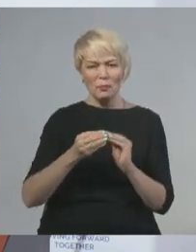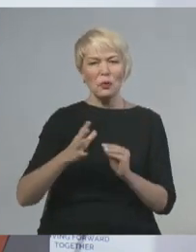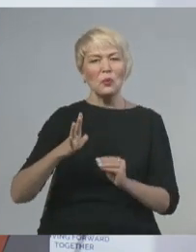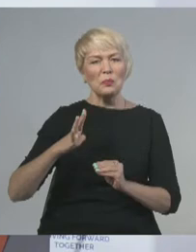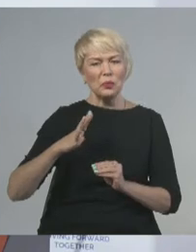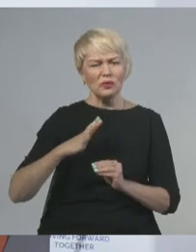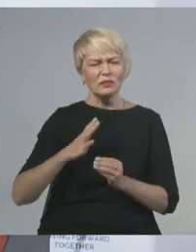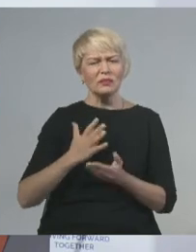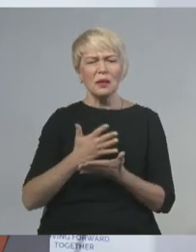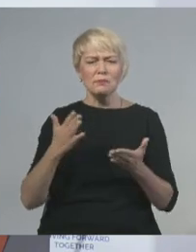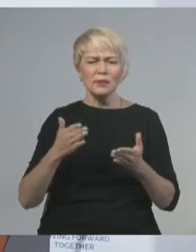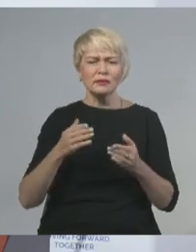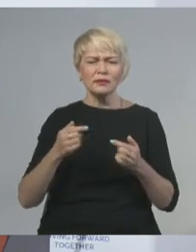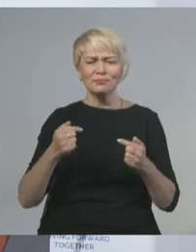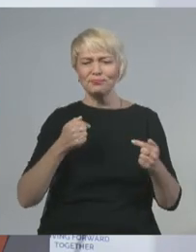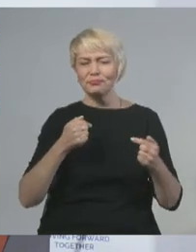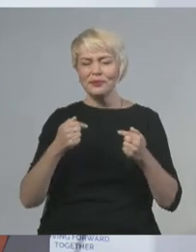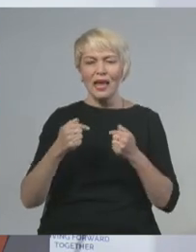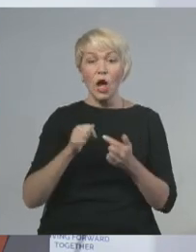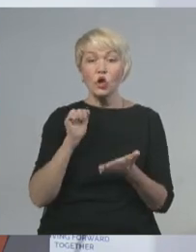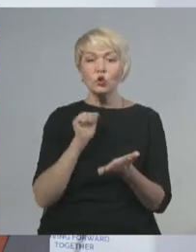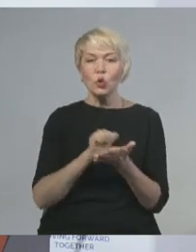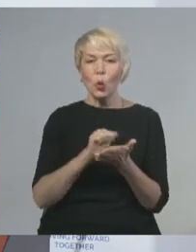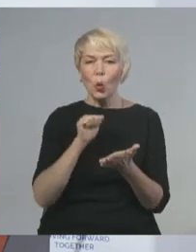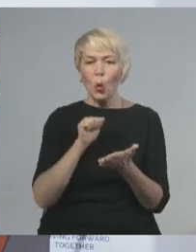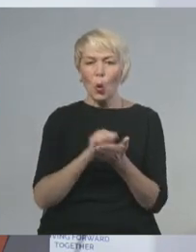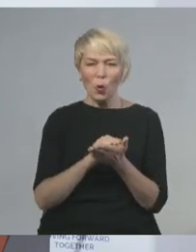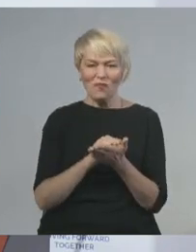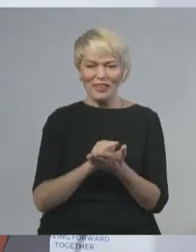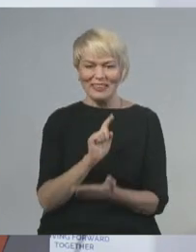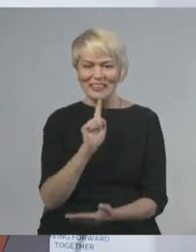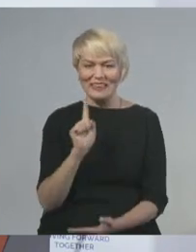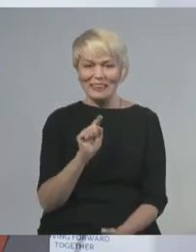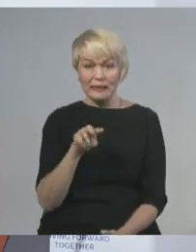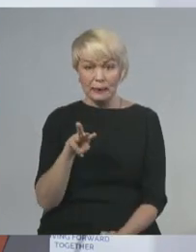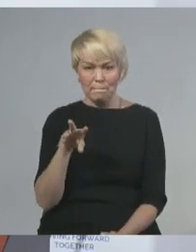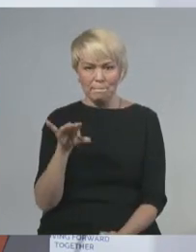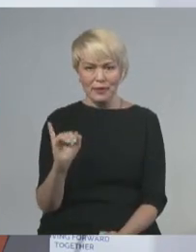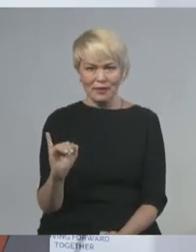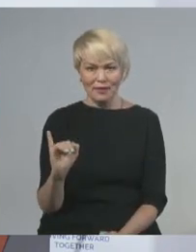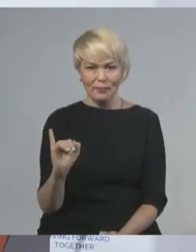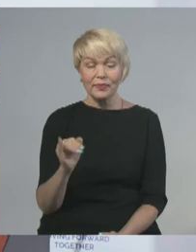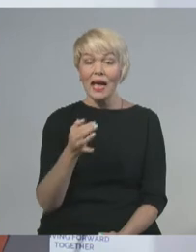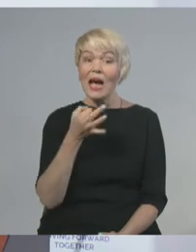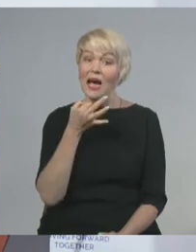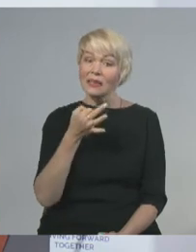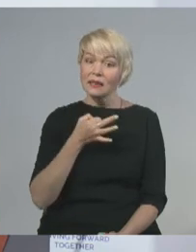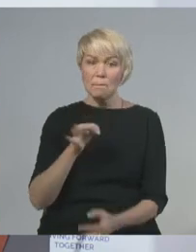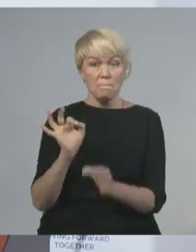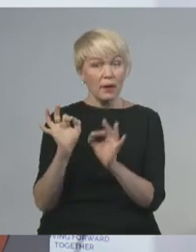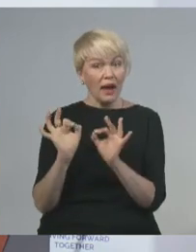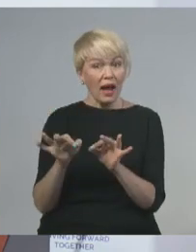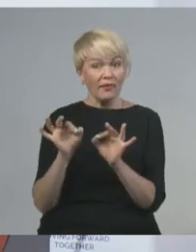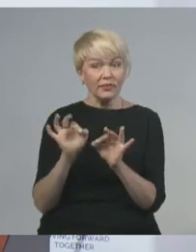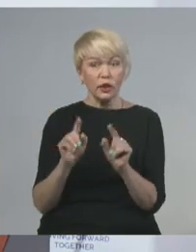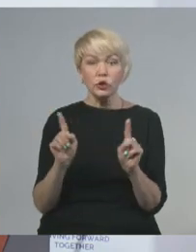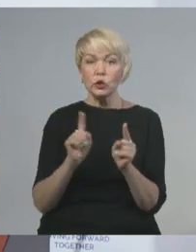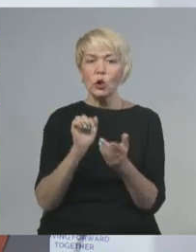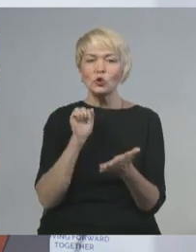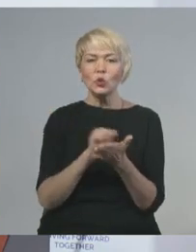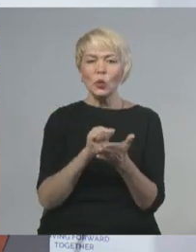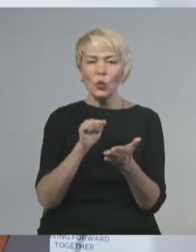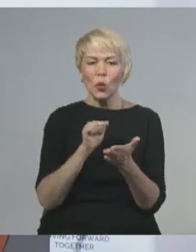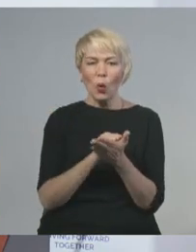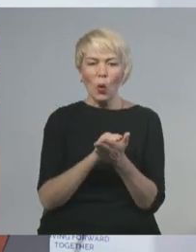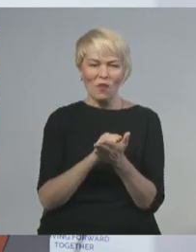representing uh a magazine a reporter in czech republic so is it true that print media are also the